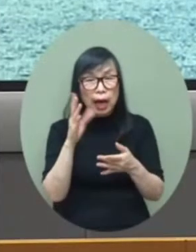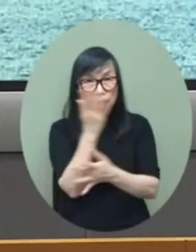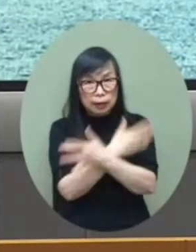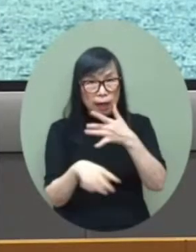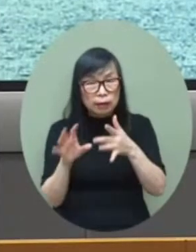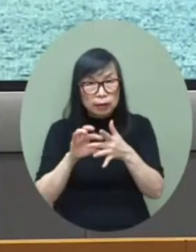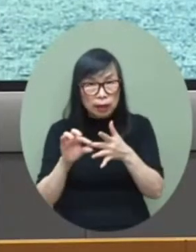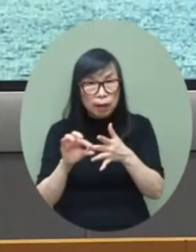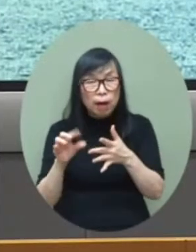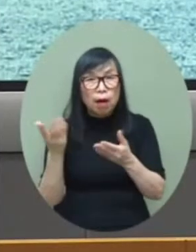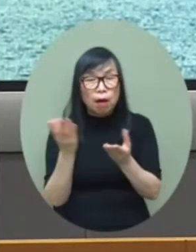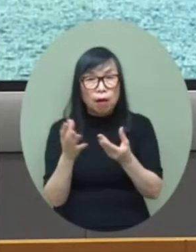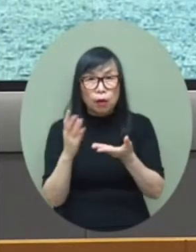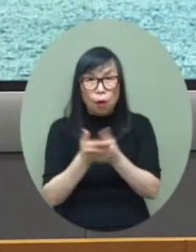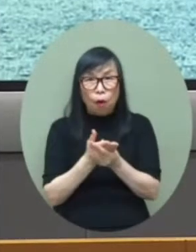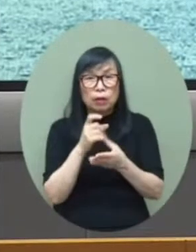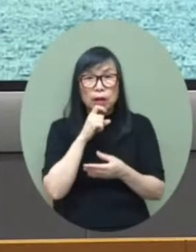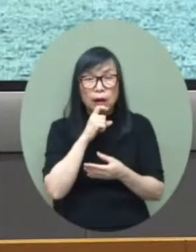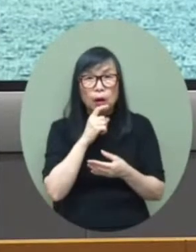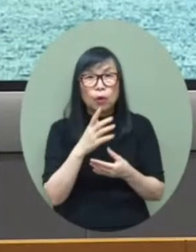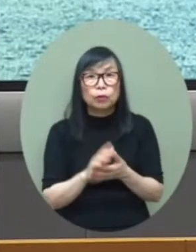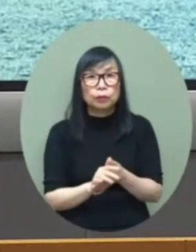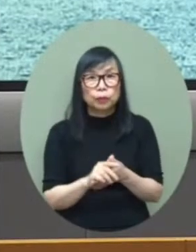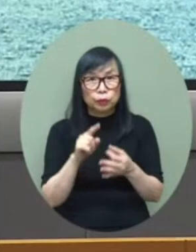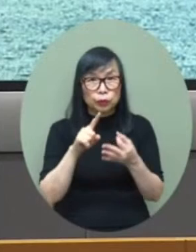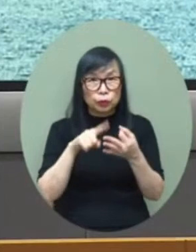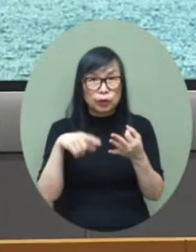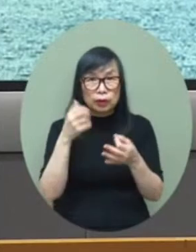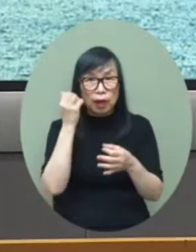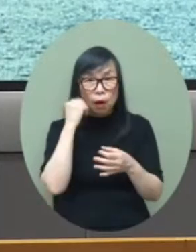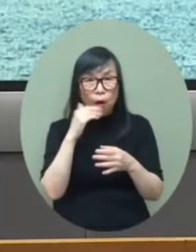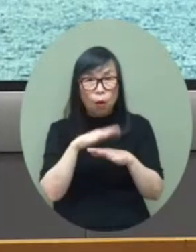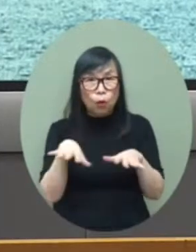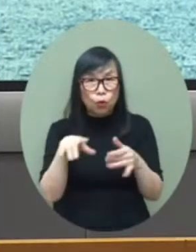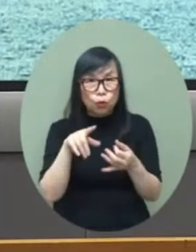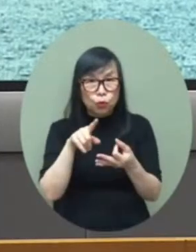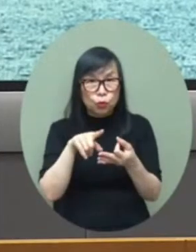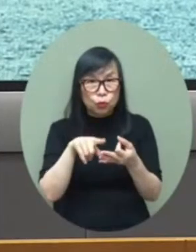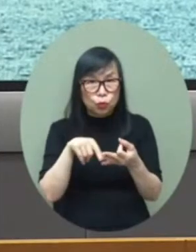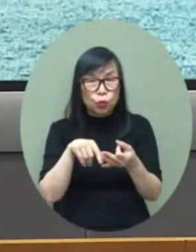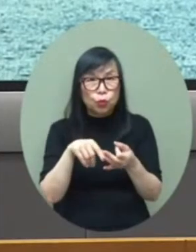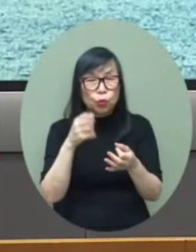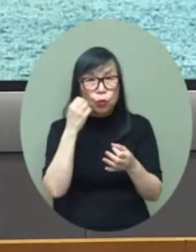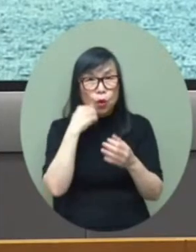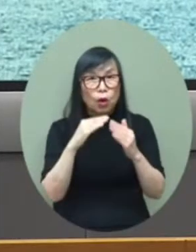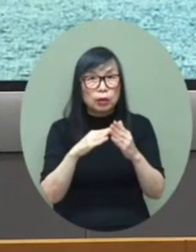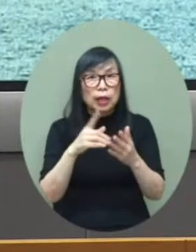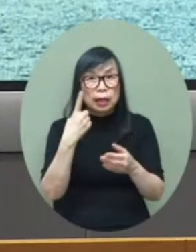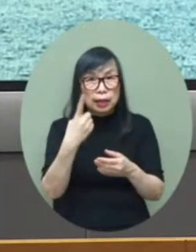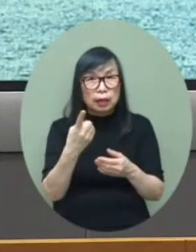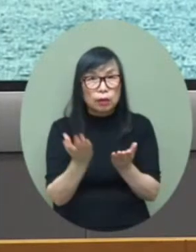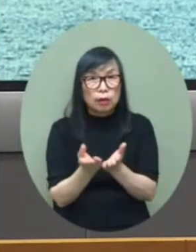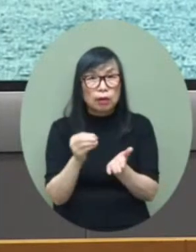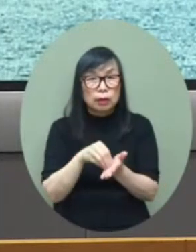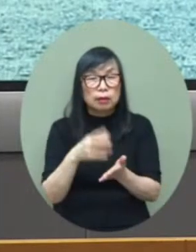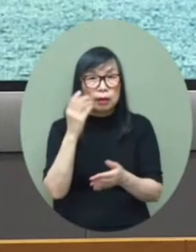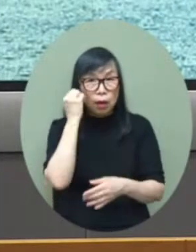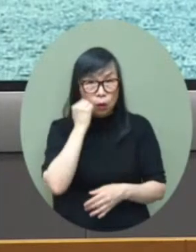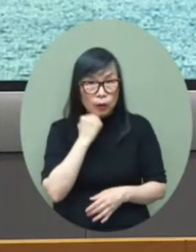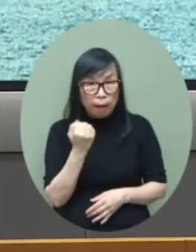care and attention home and 1 home for the disabled with cases. Songdak Elderly Care